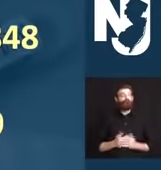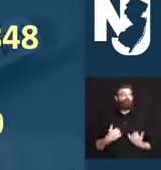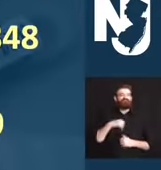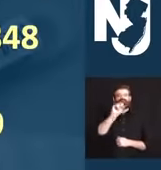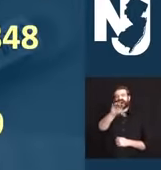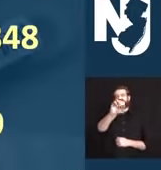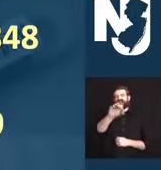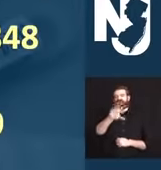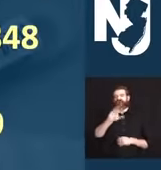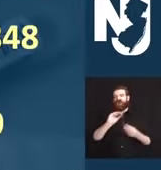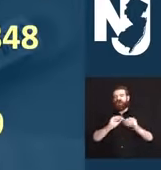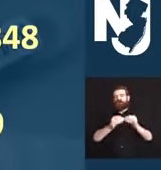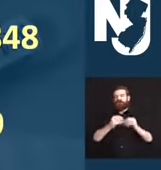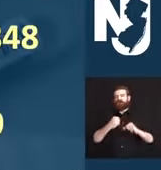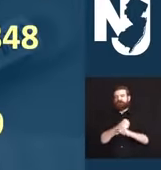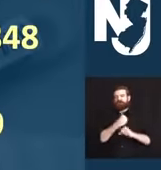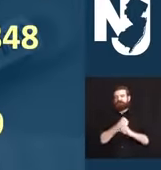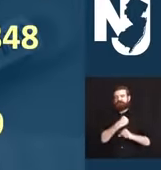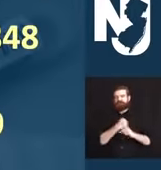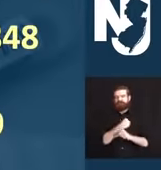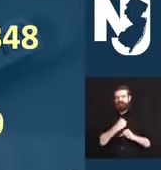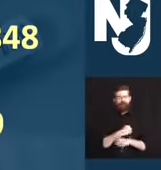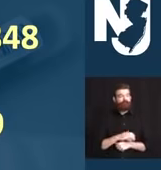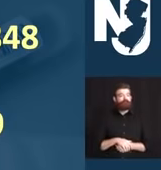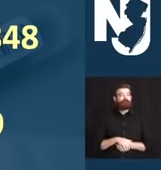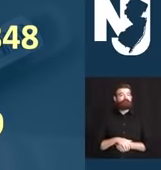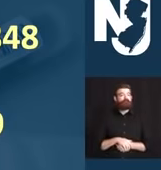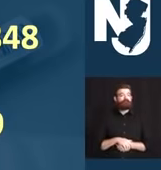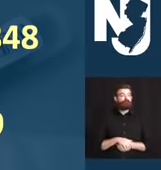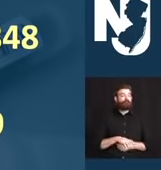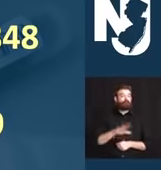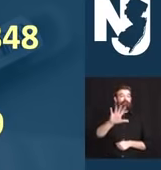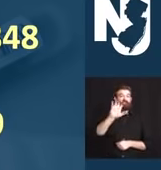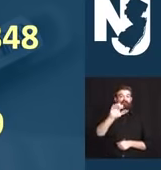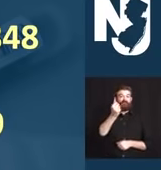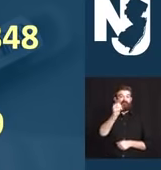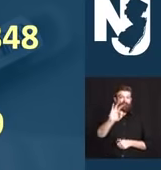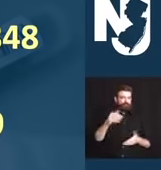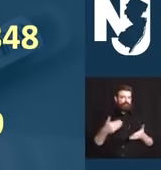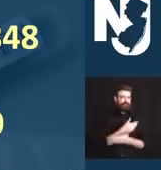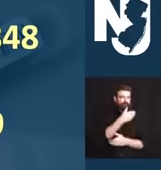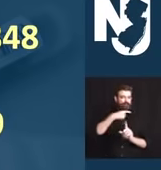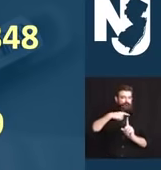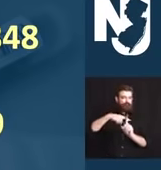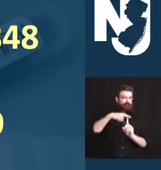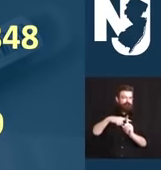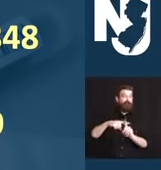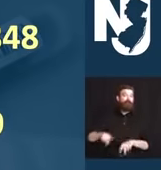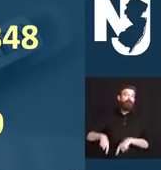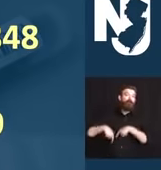reporting another 519 positive test results. That's a cumulative total of